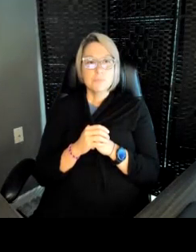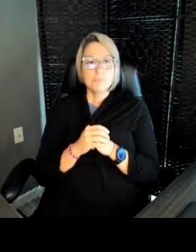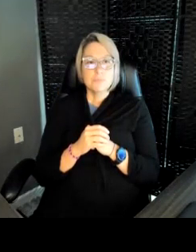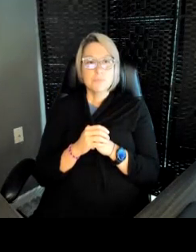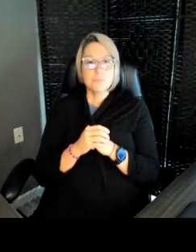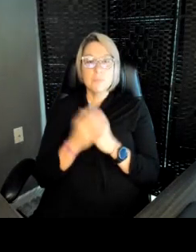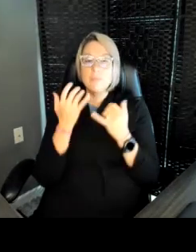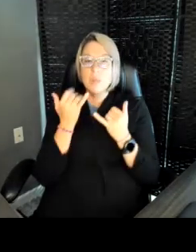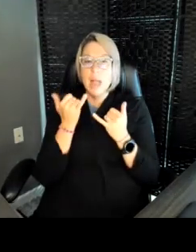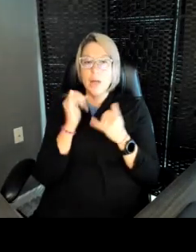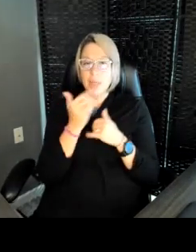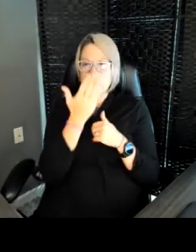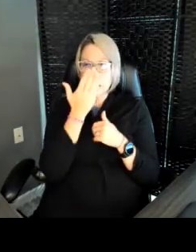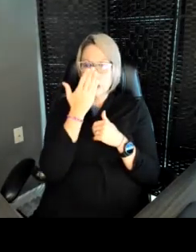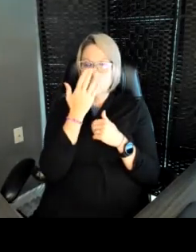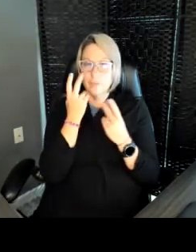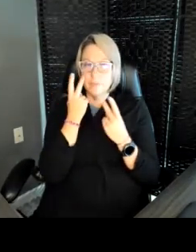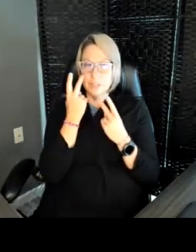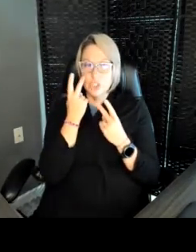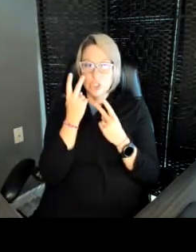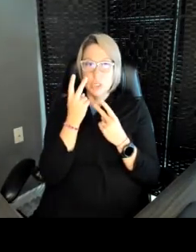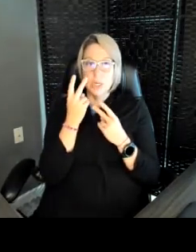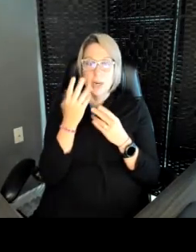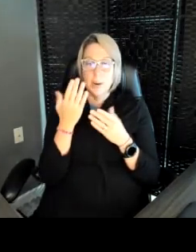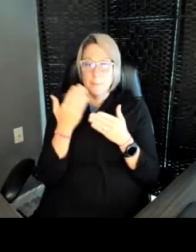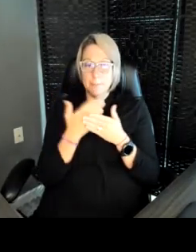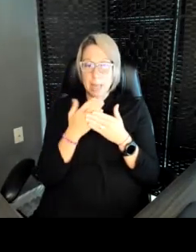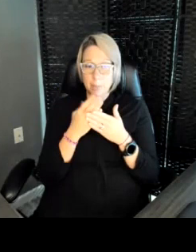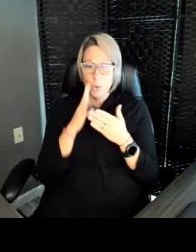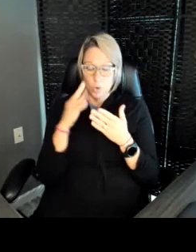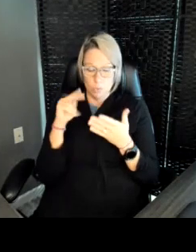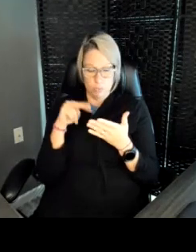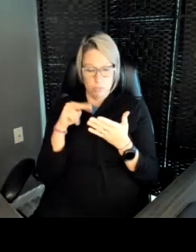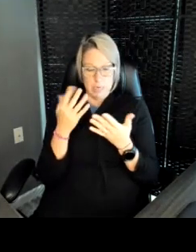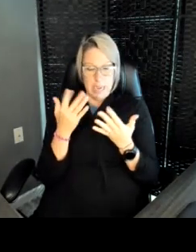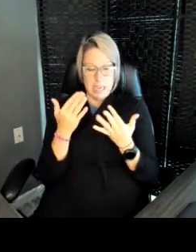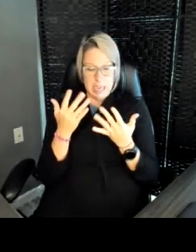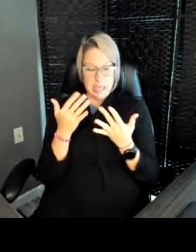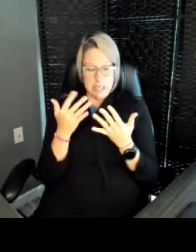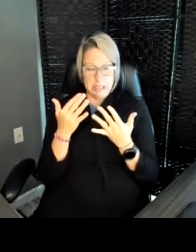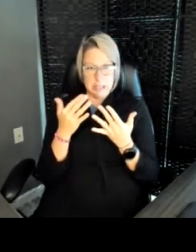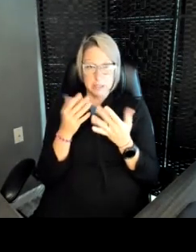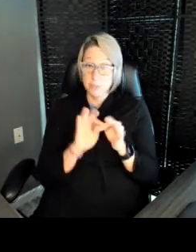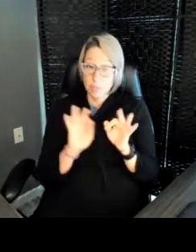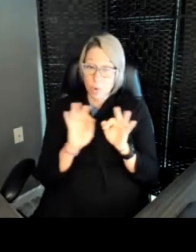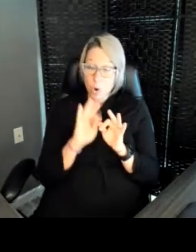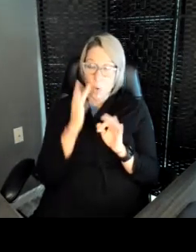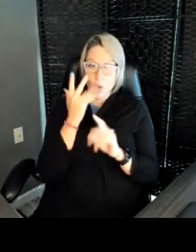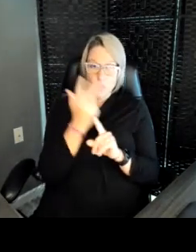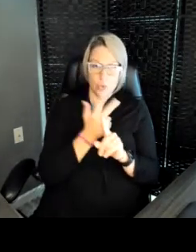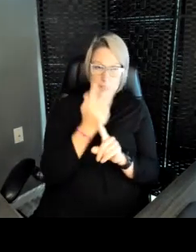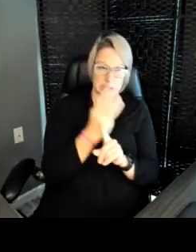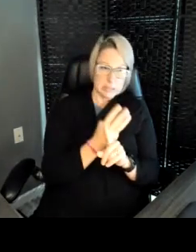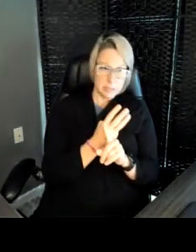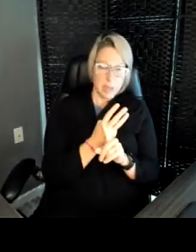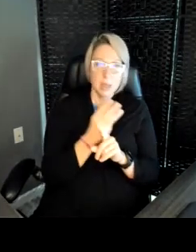vision. So does a baby watch their hands? And this is really important because by 3 to 6 months, and I'll show you a picture, if